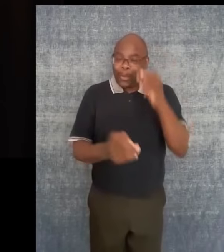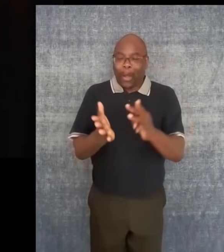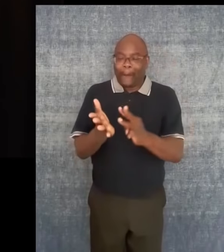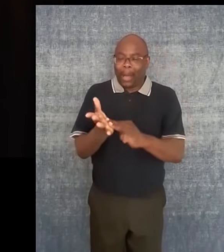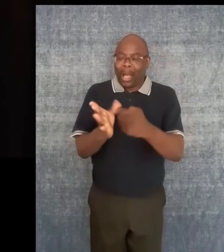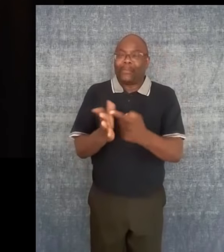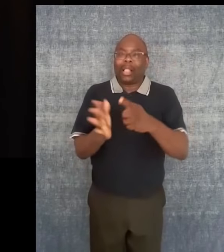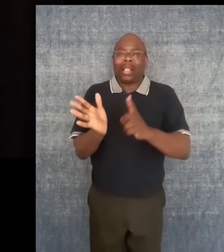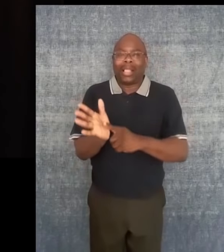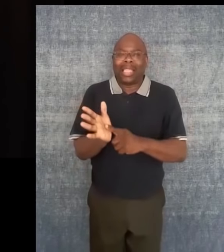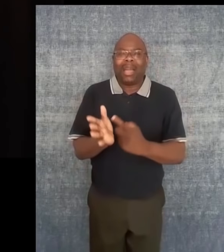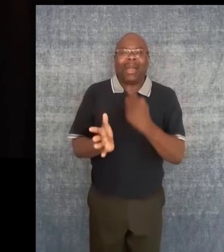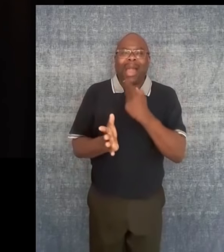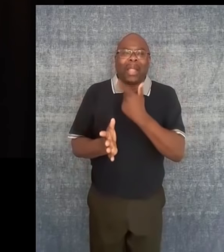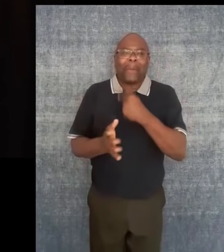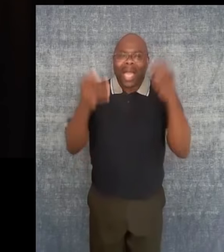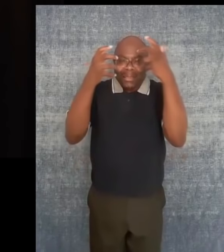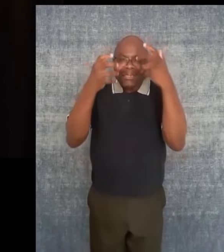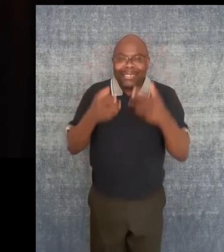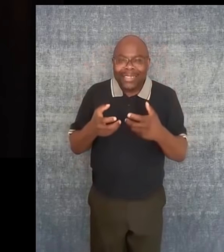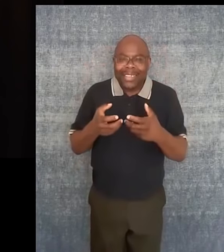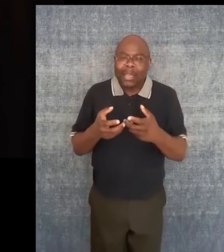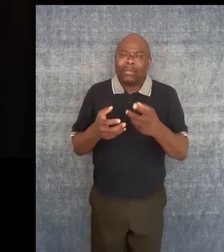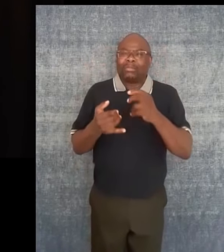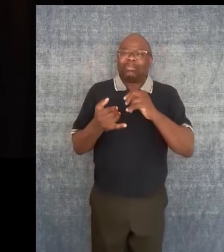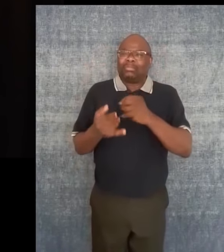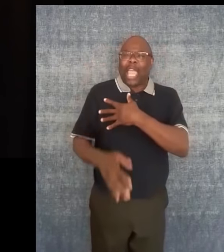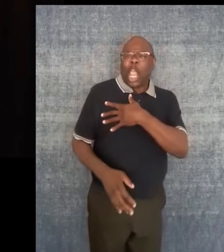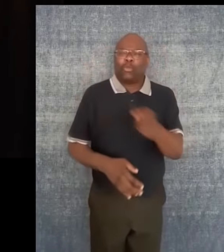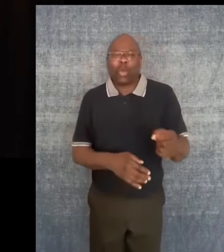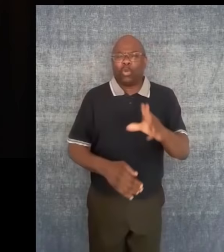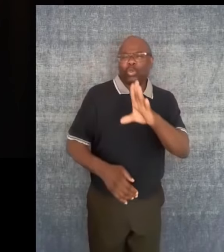Marvel agents, you know, Iron Man, a superhero,